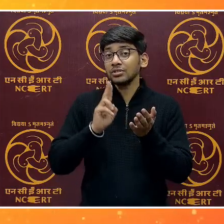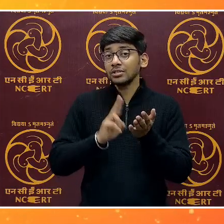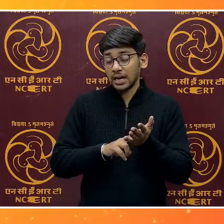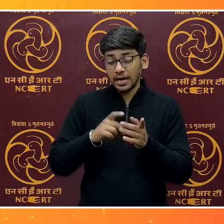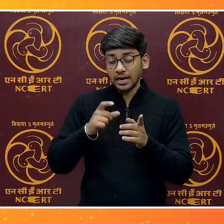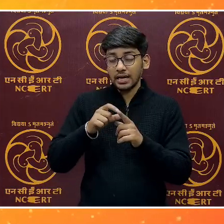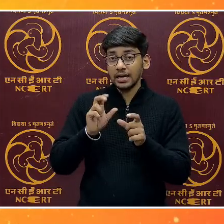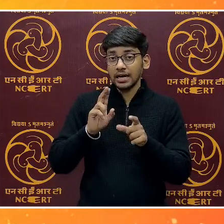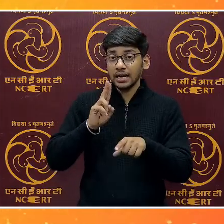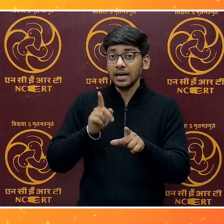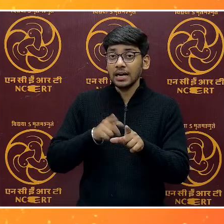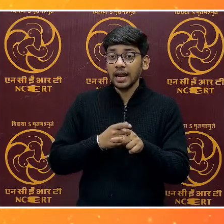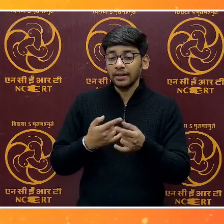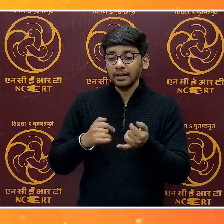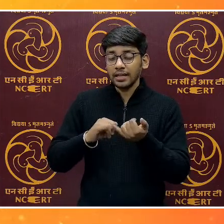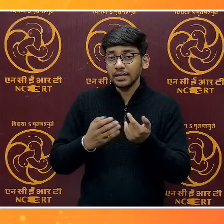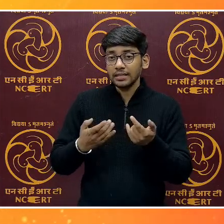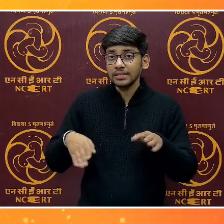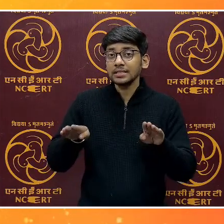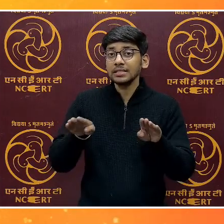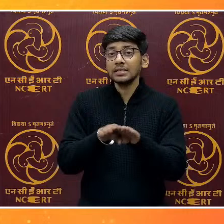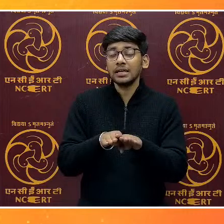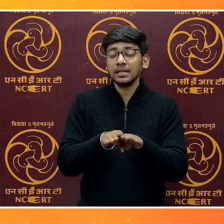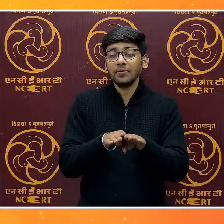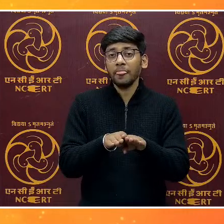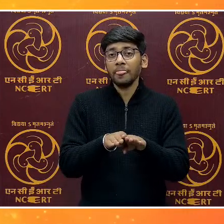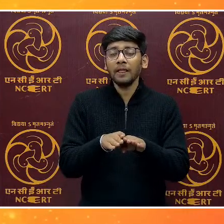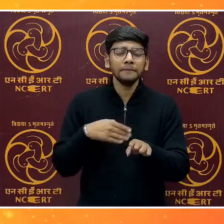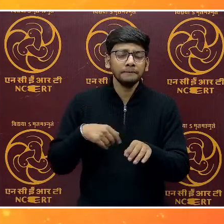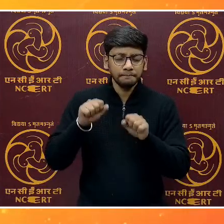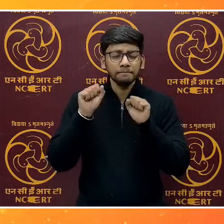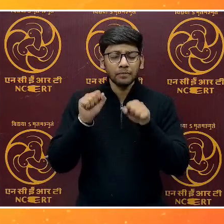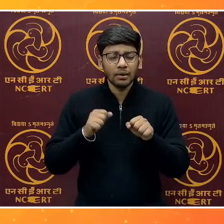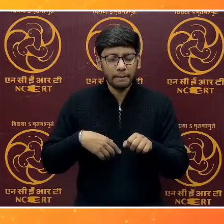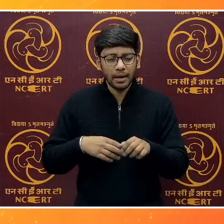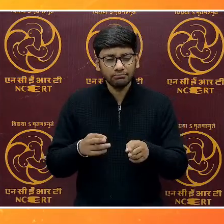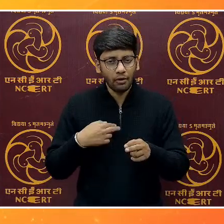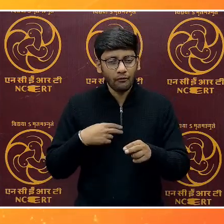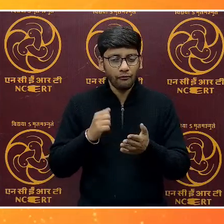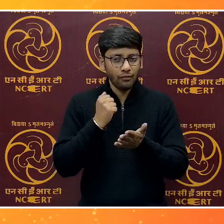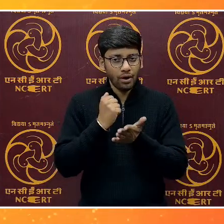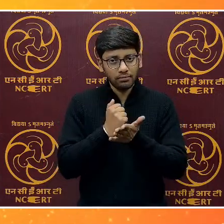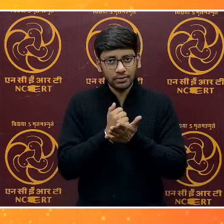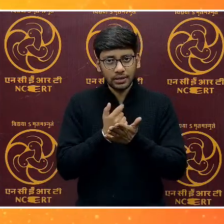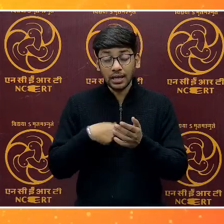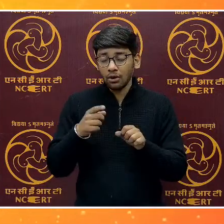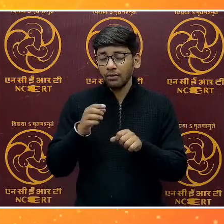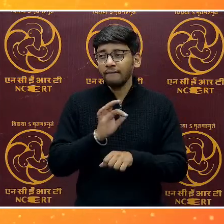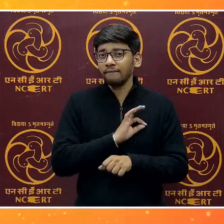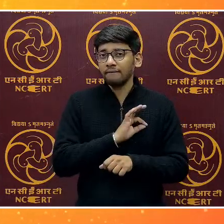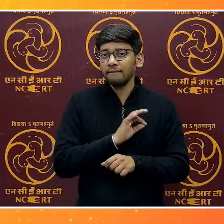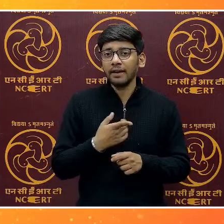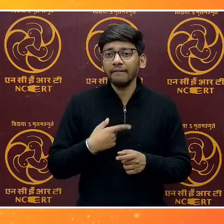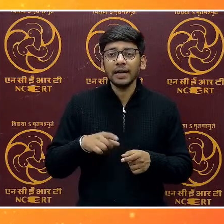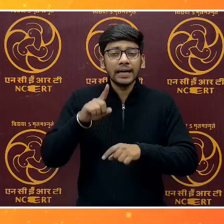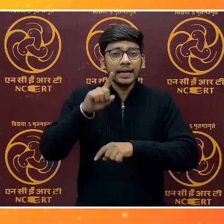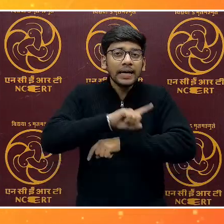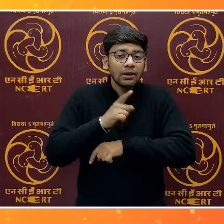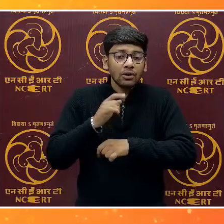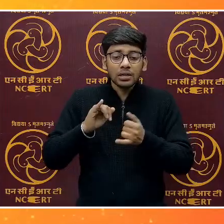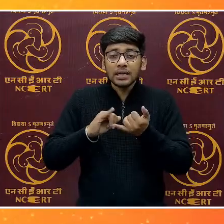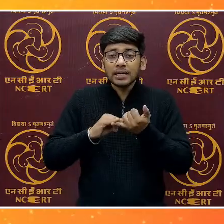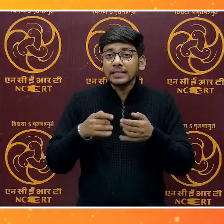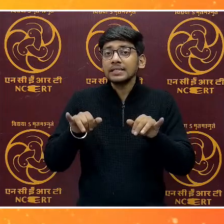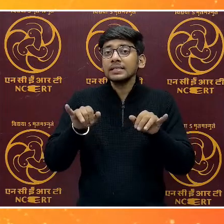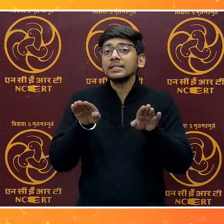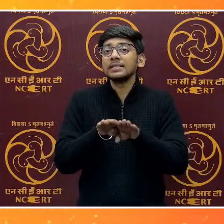is Sunday. Of course, I'm sure children, your favorite day would also be Sunday, since it's the off day